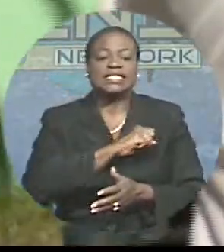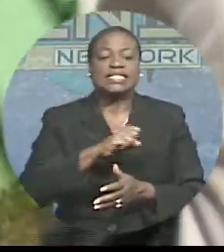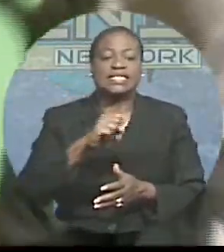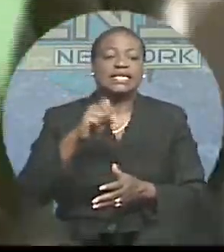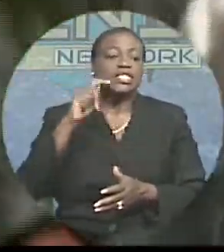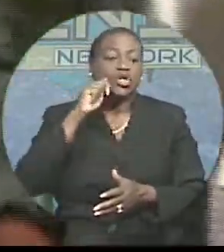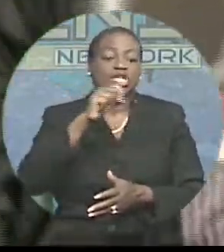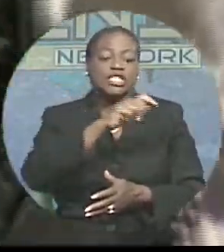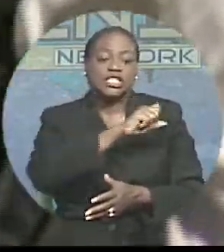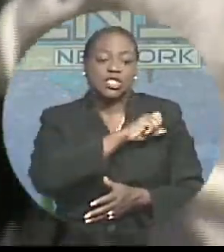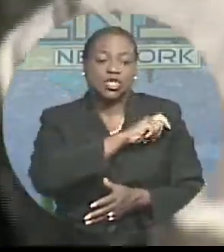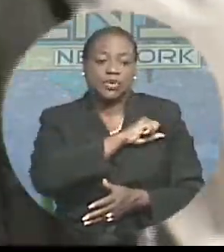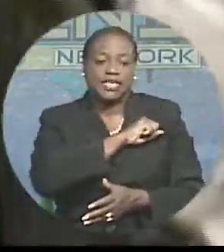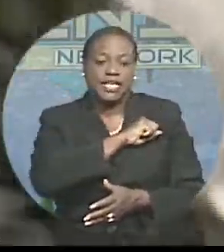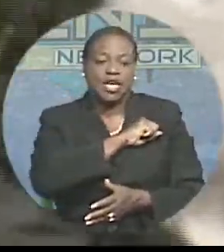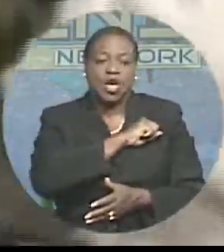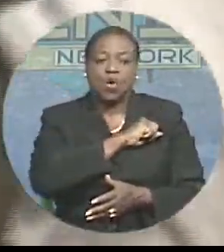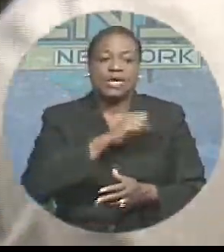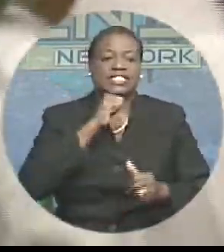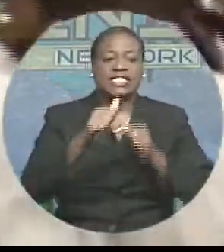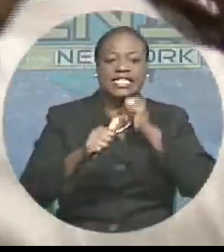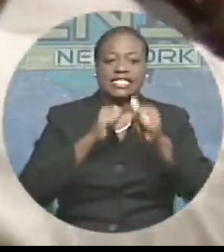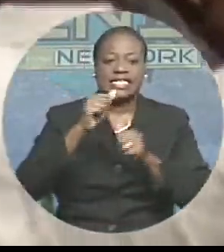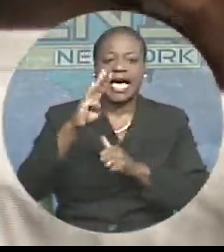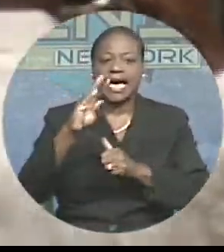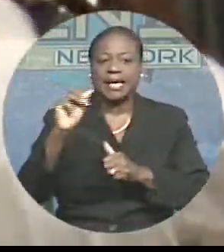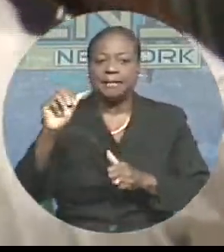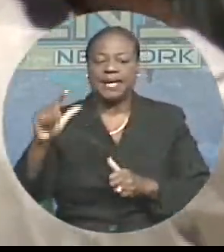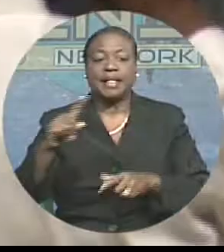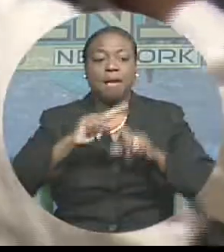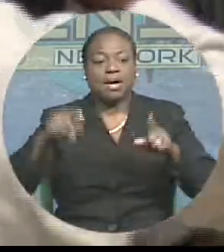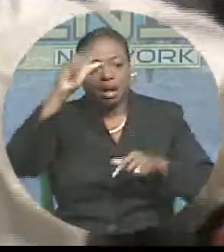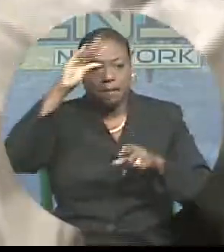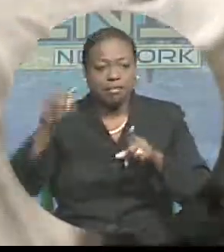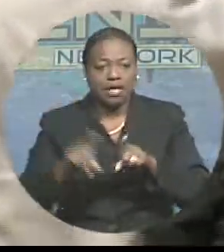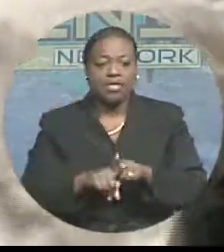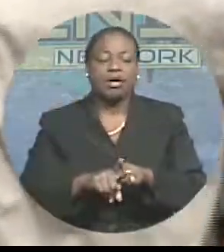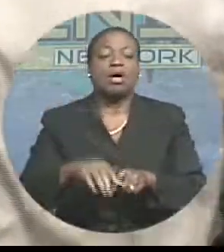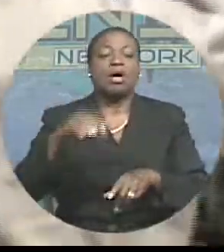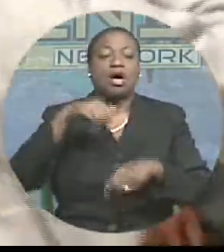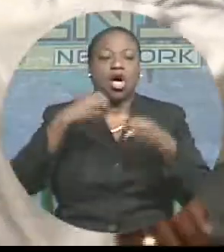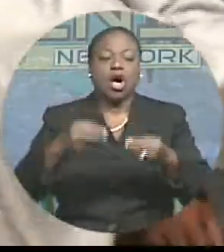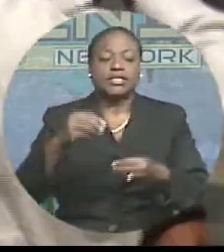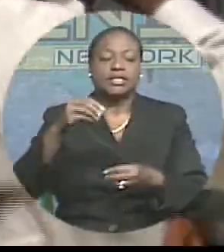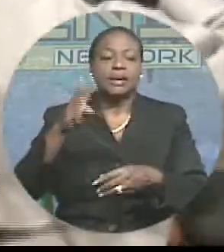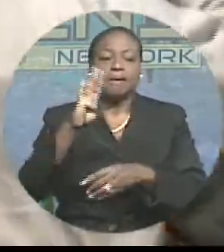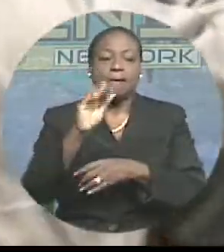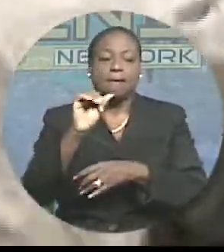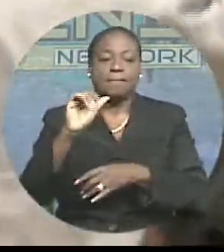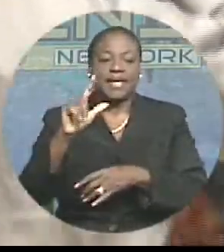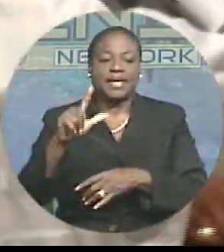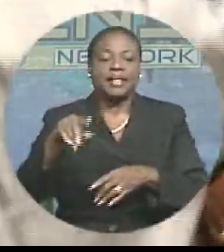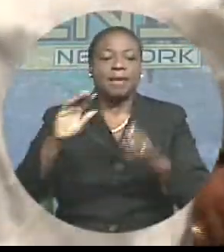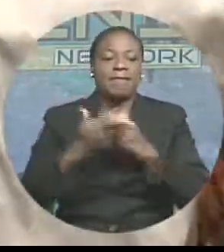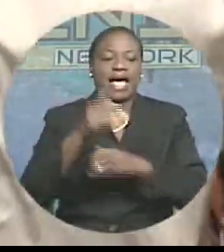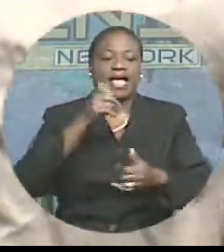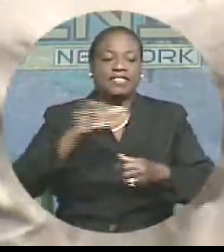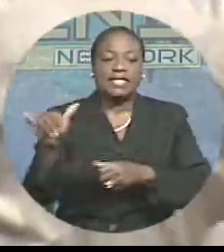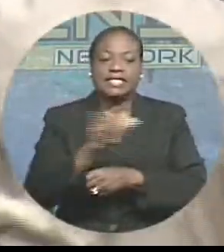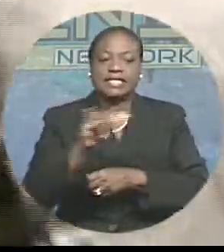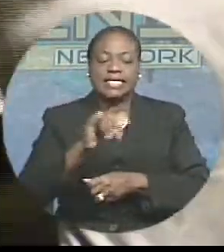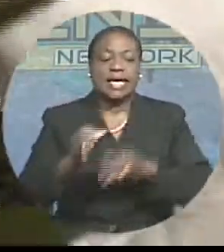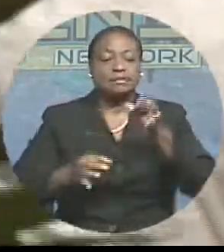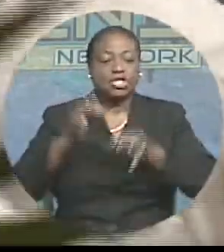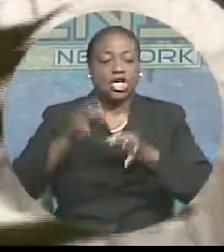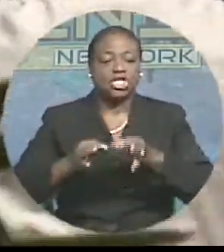brother Delano was granted $20,000 bail with reporting conditions by the same judge. Meantime, Campbell, who is a permanent